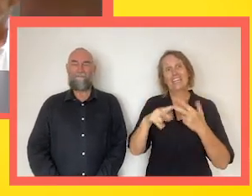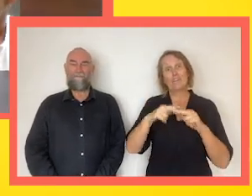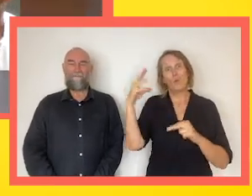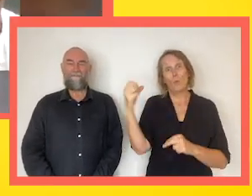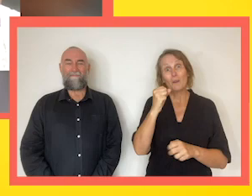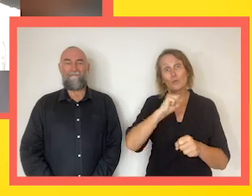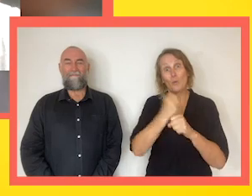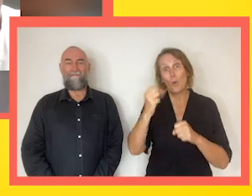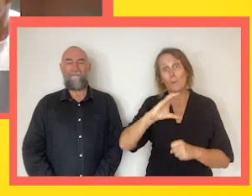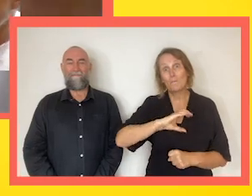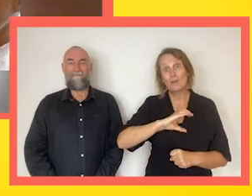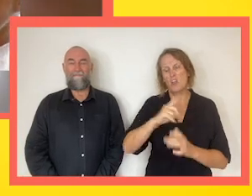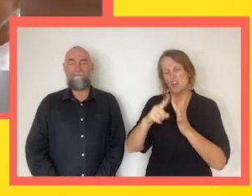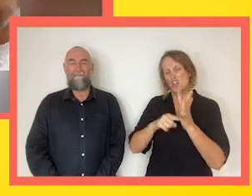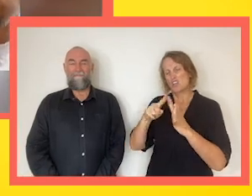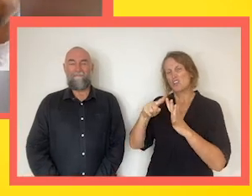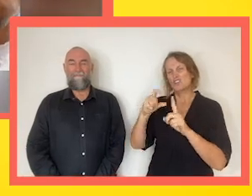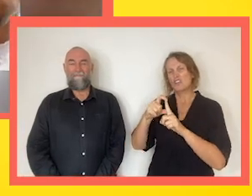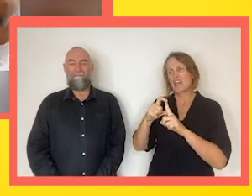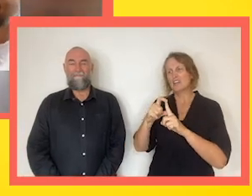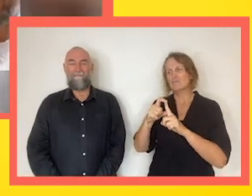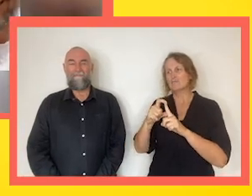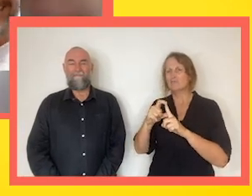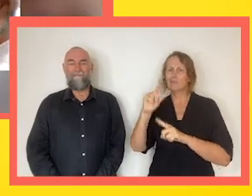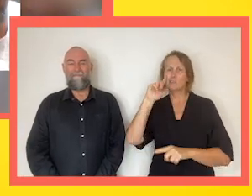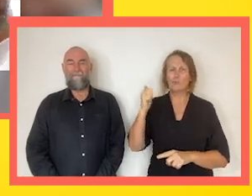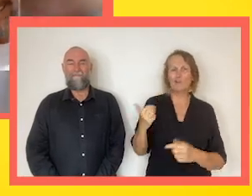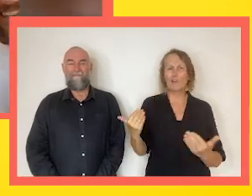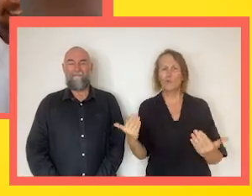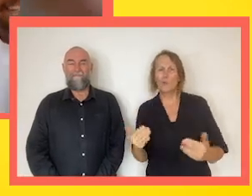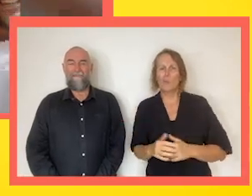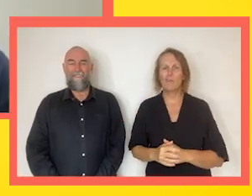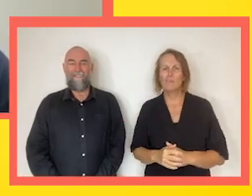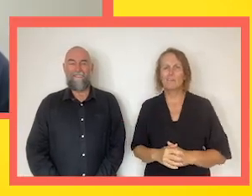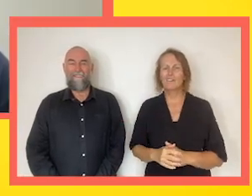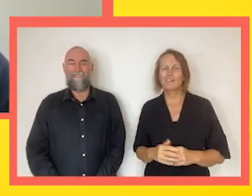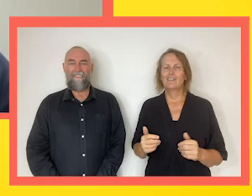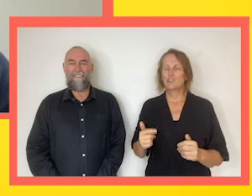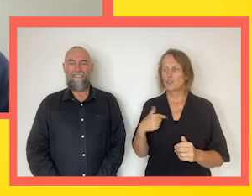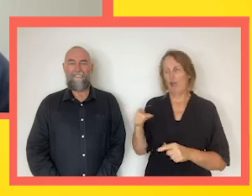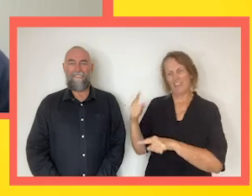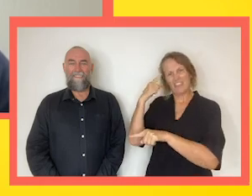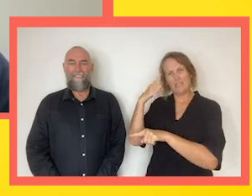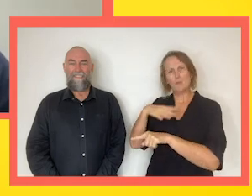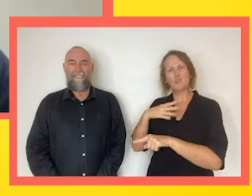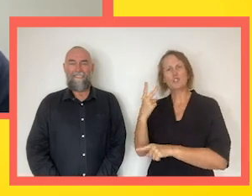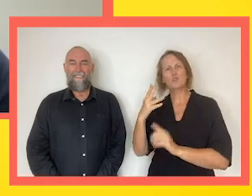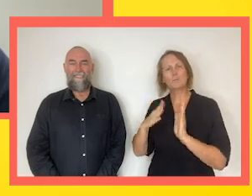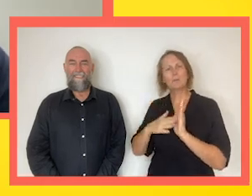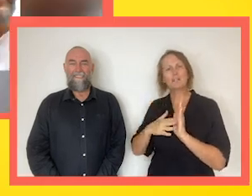don't know. I think it was just like Jed's pretty cooked for a fair bit. Once we cross the line, it takes him a solid couple of minutes to get his breath